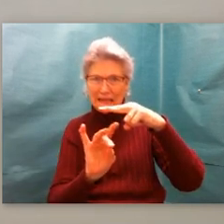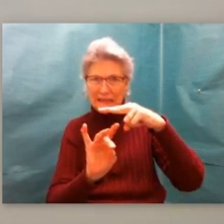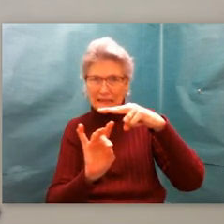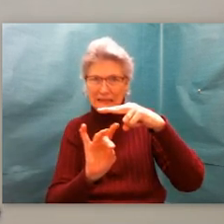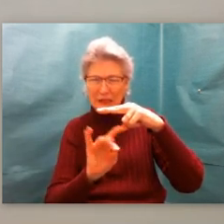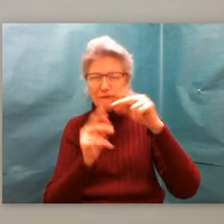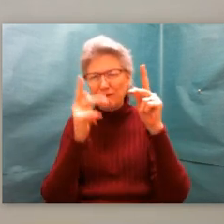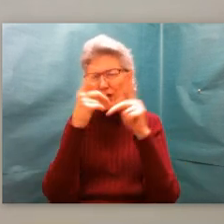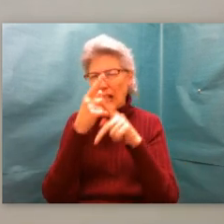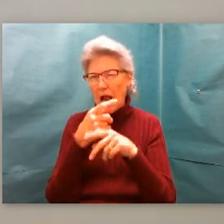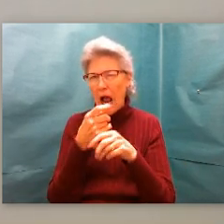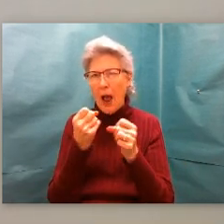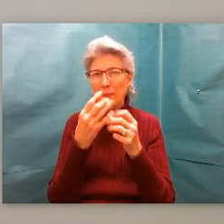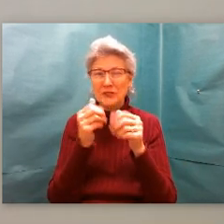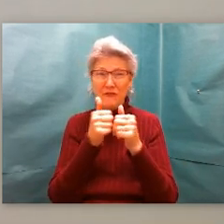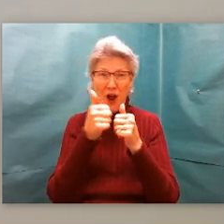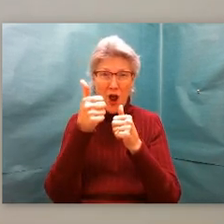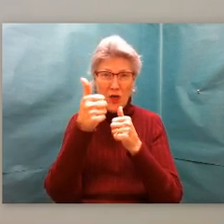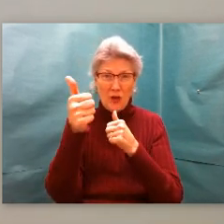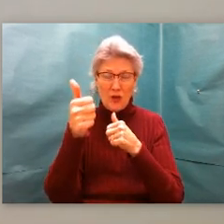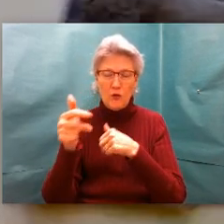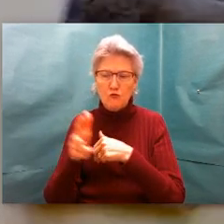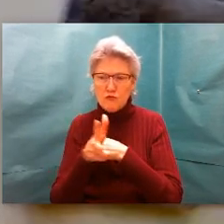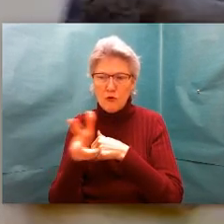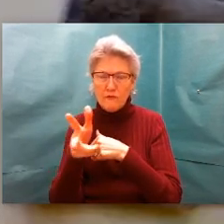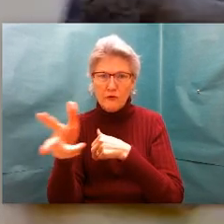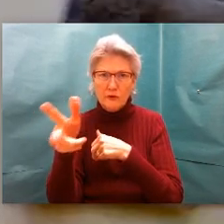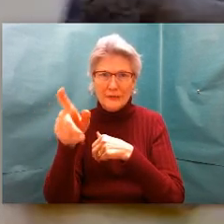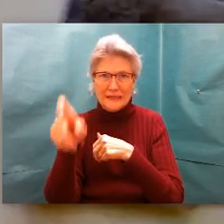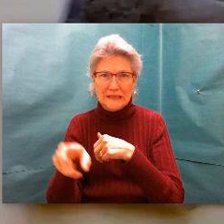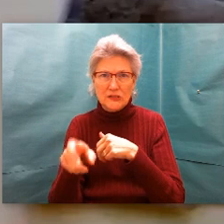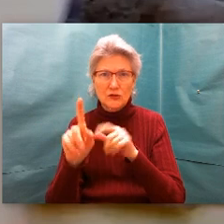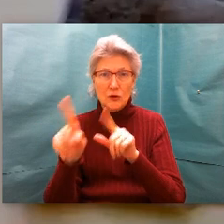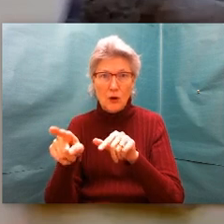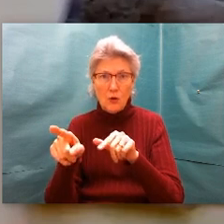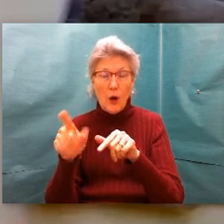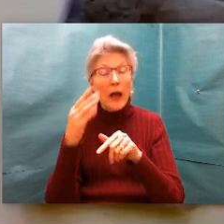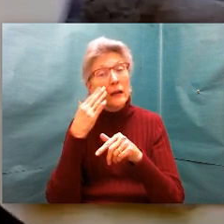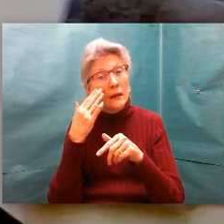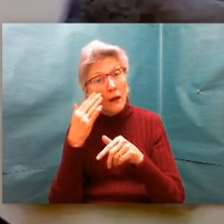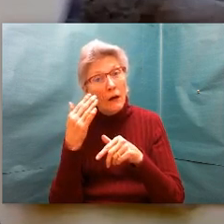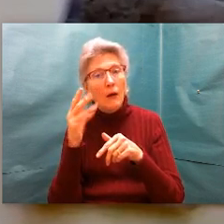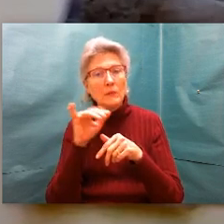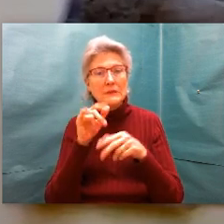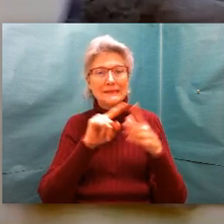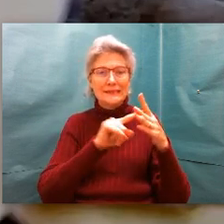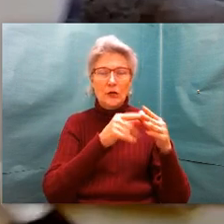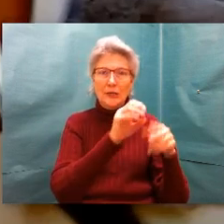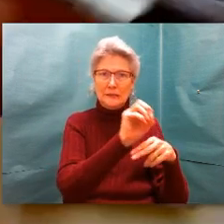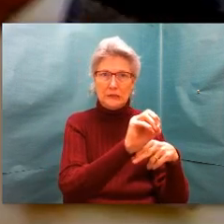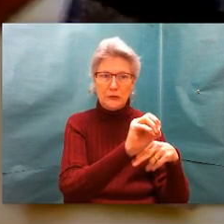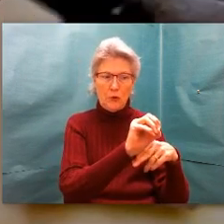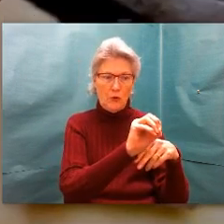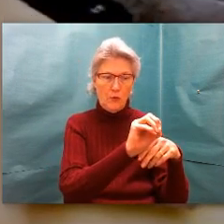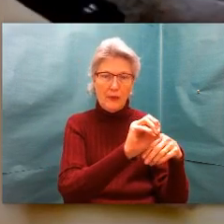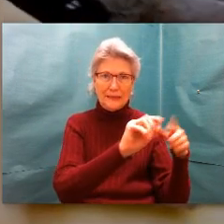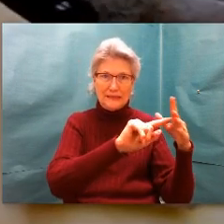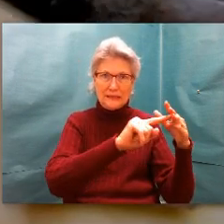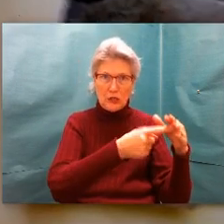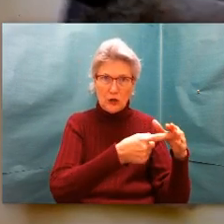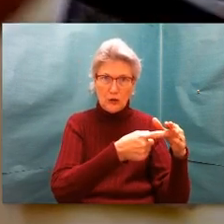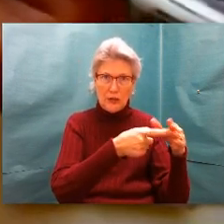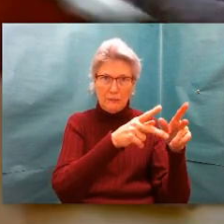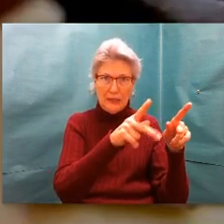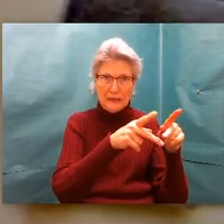out how much farther that rover needs to travel. And I know that I'm going to start at 0 and I would finish